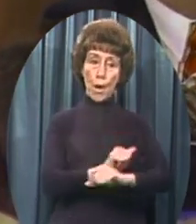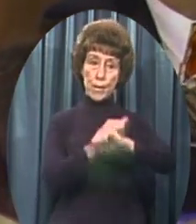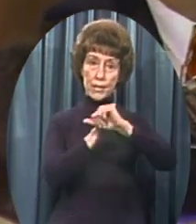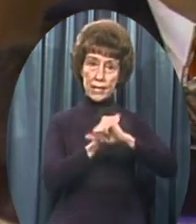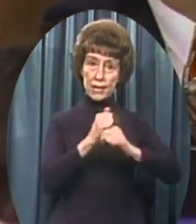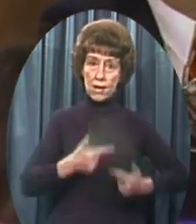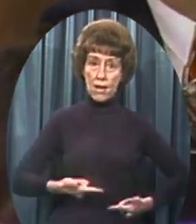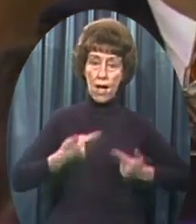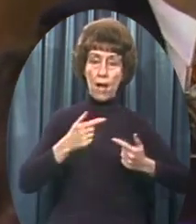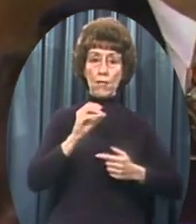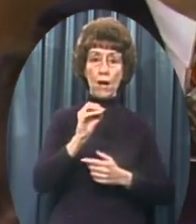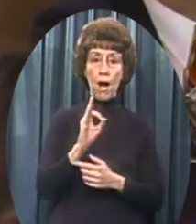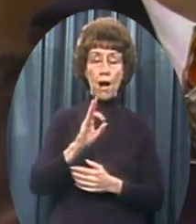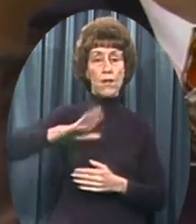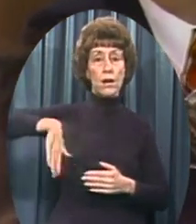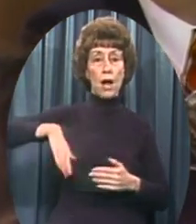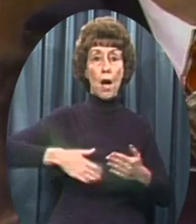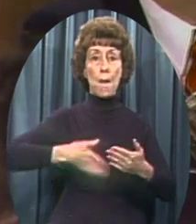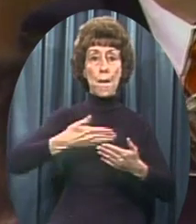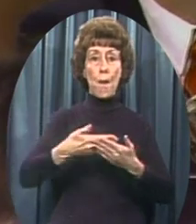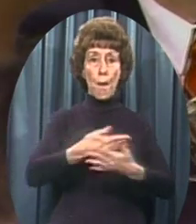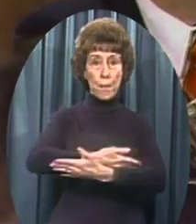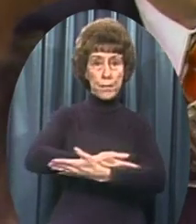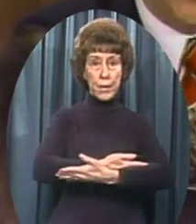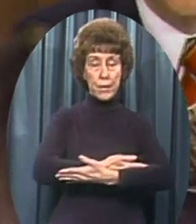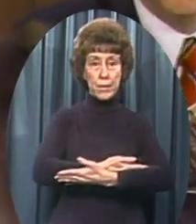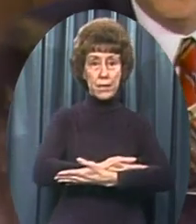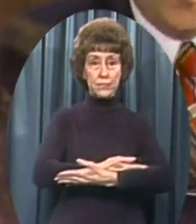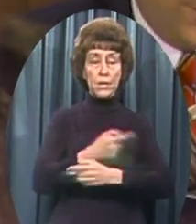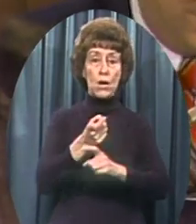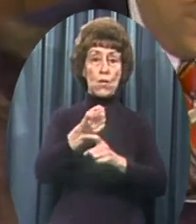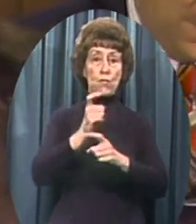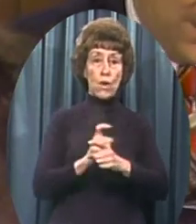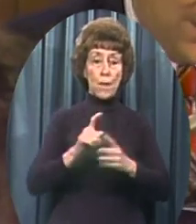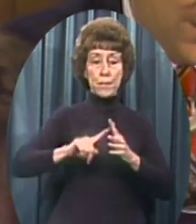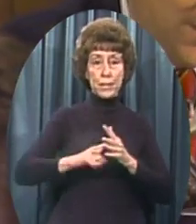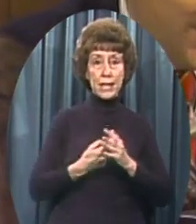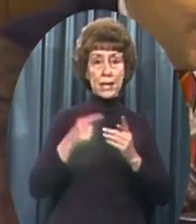unborn baby from conception till death of old age or whatever.